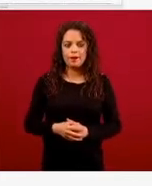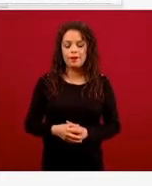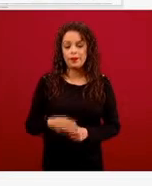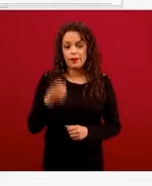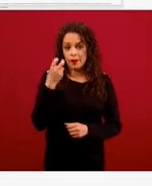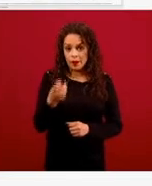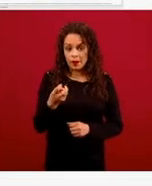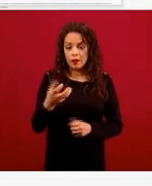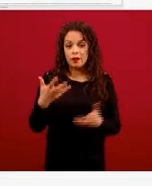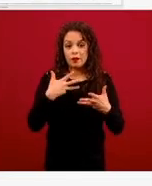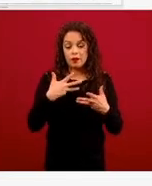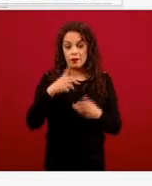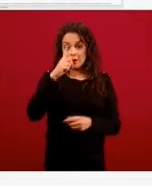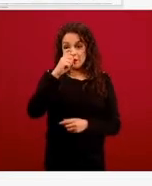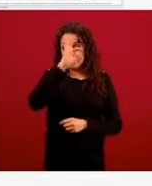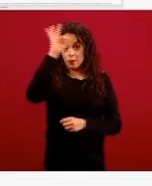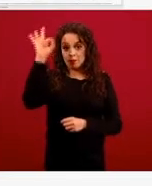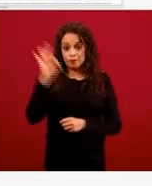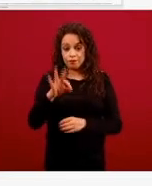Huawei.